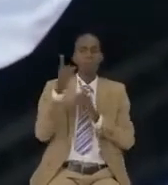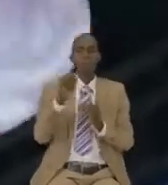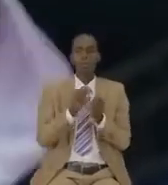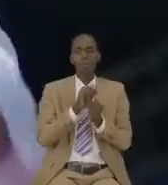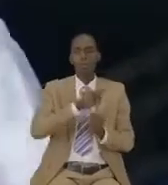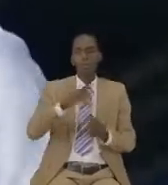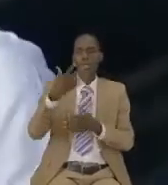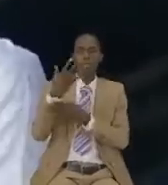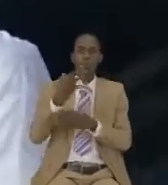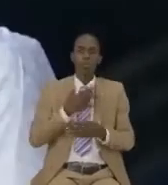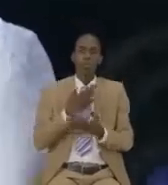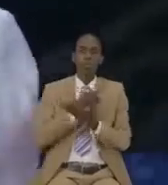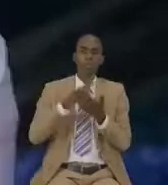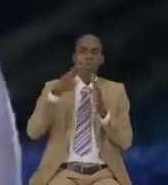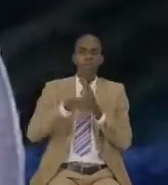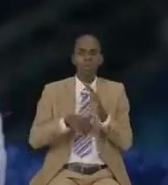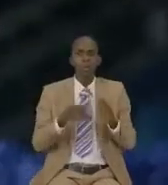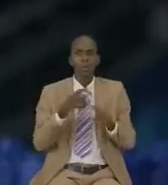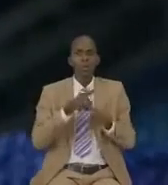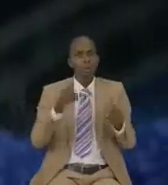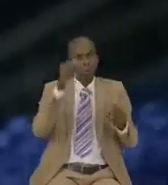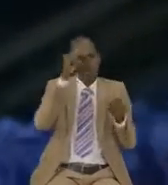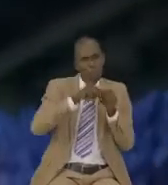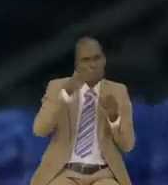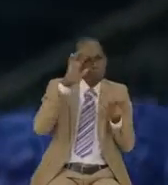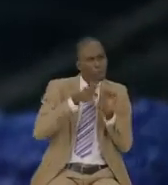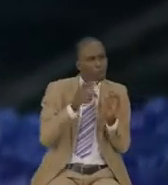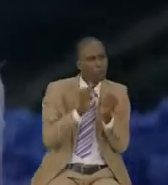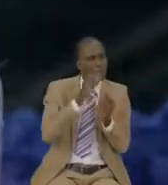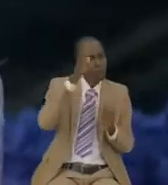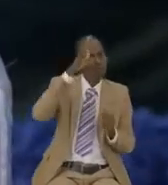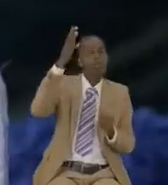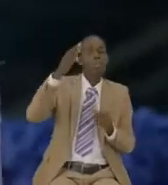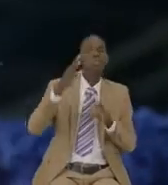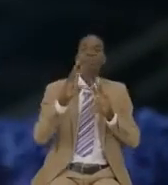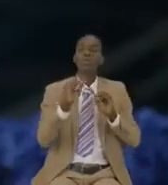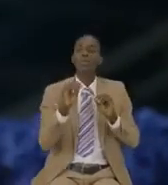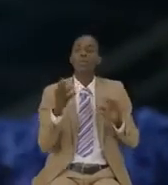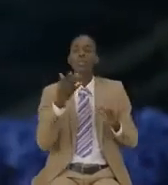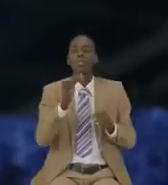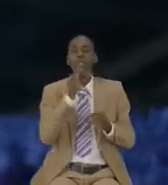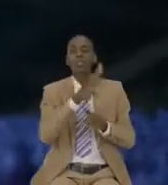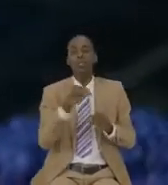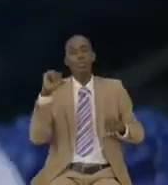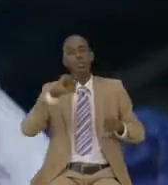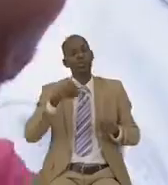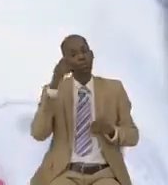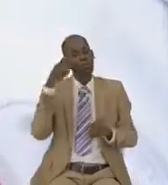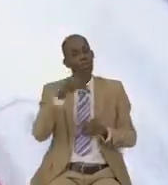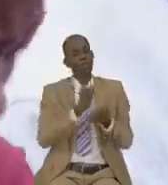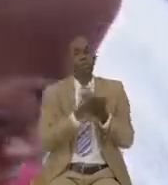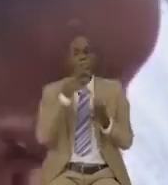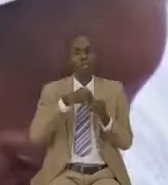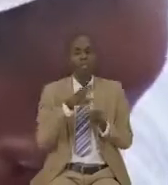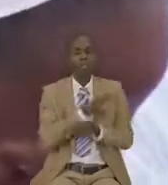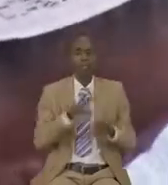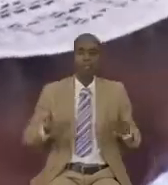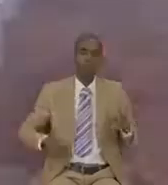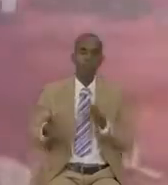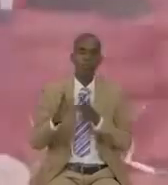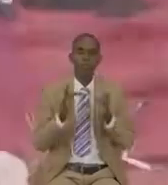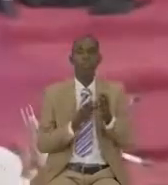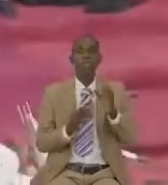my righteousness. But covenant of the Father. Hey, there is therefore now no condemnation to those that are in Christ Jesus. But the covenant and the